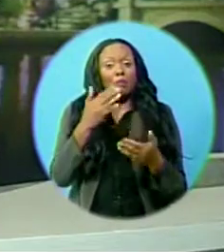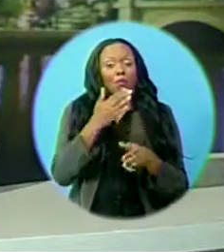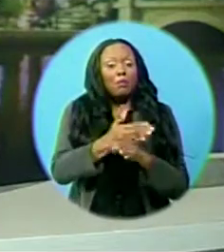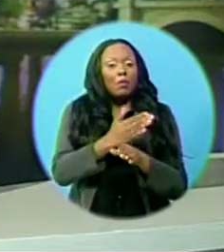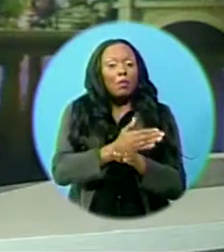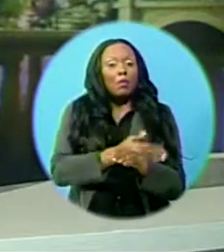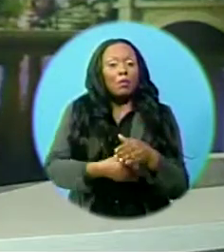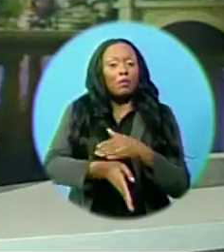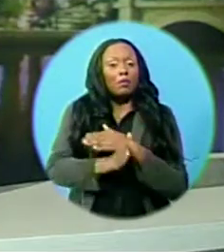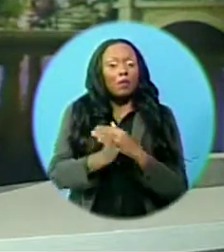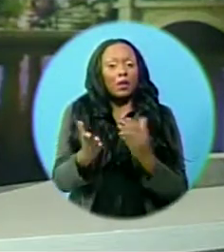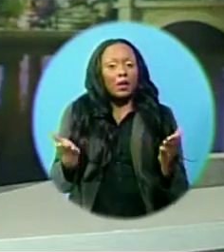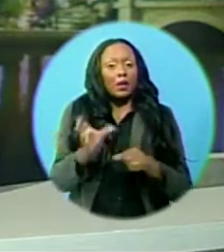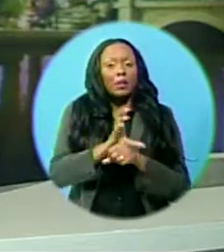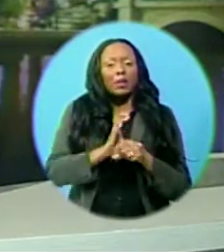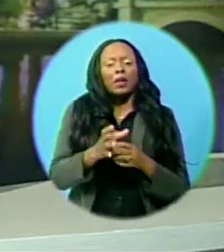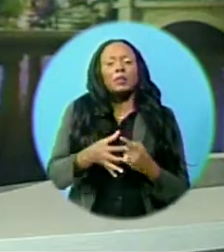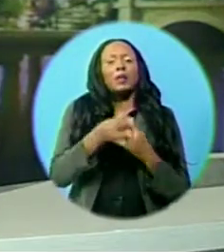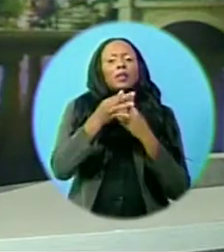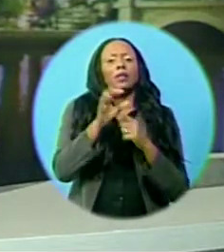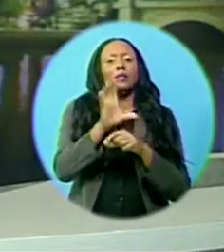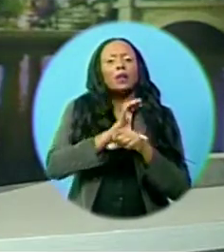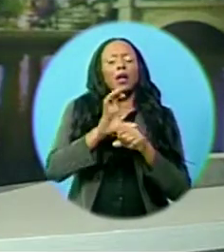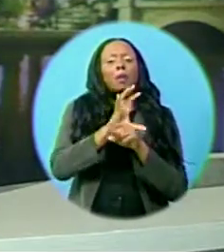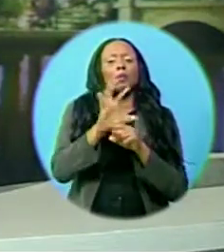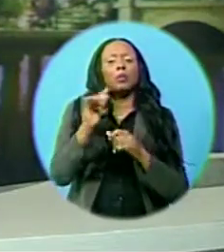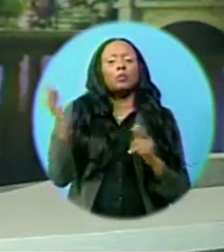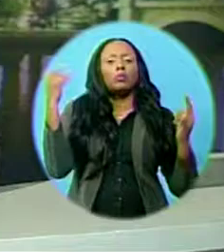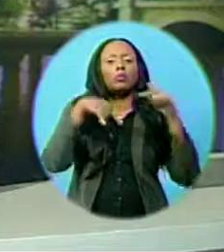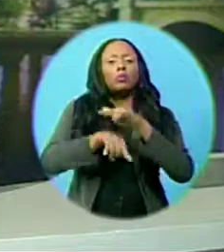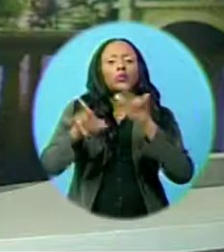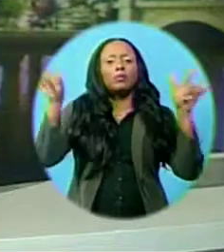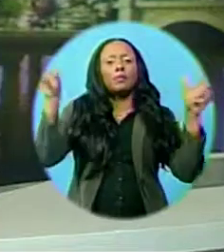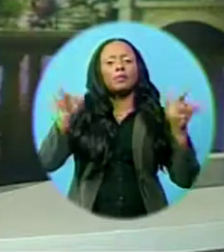Caribbean, especially when it comes to regional travel.